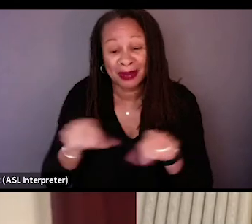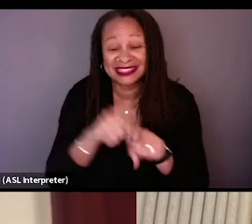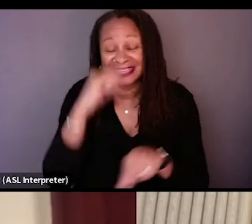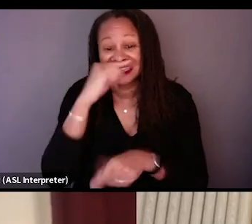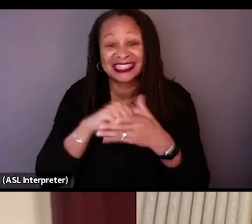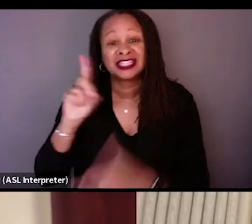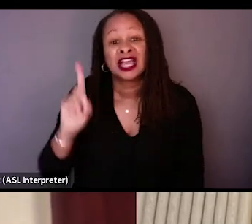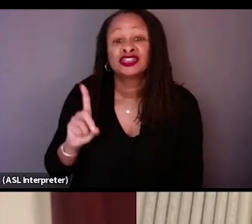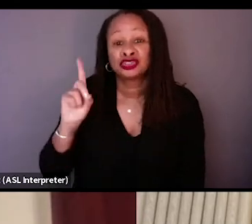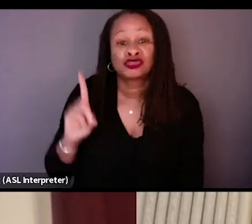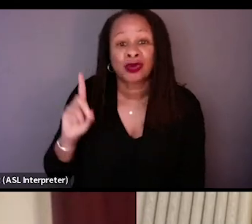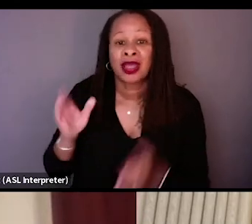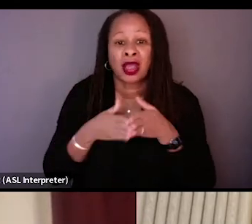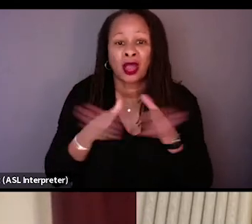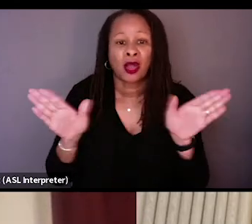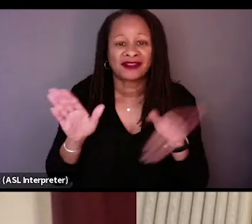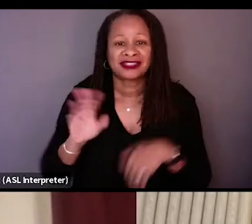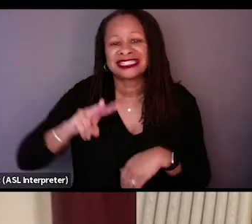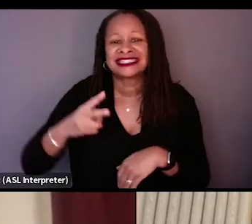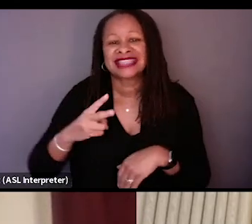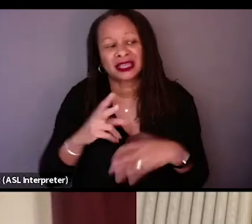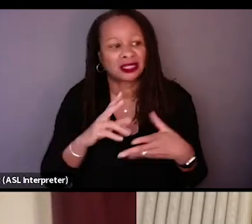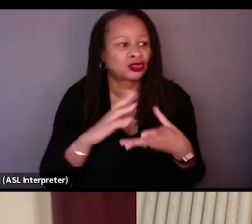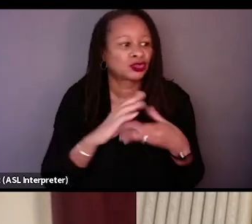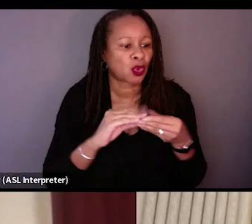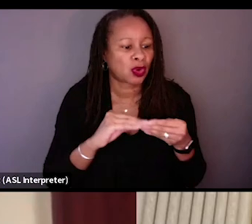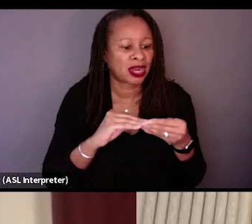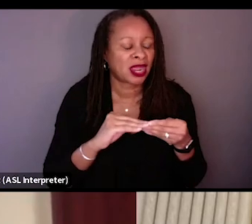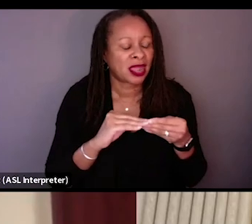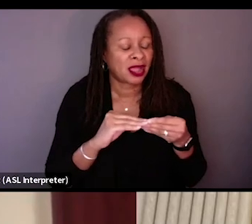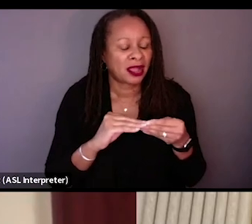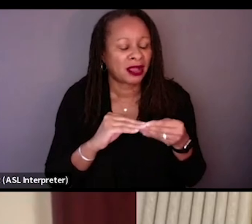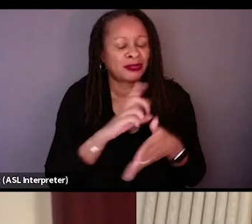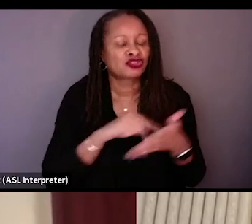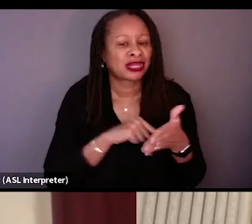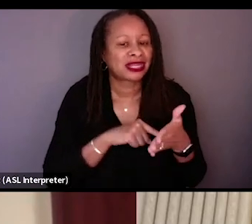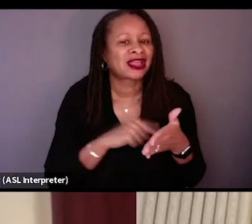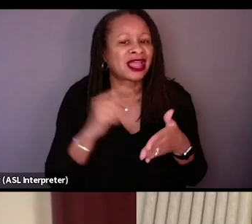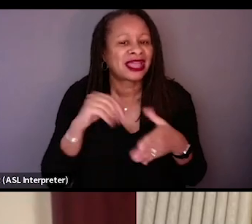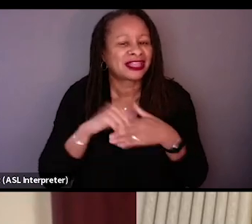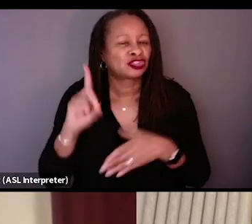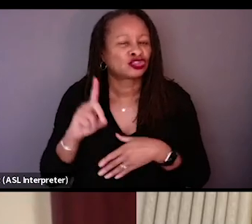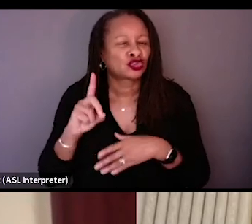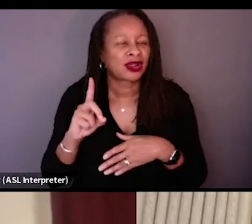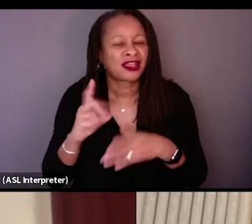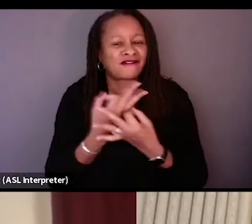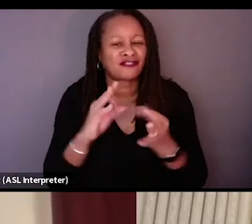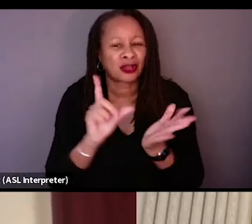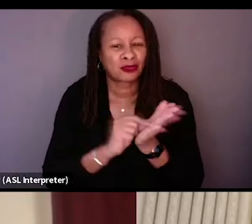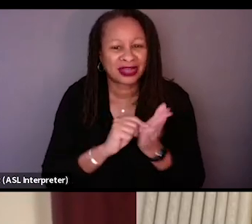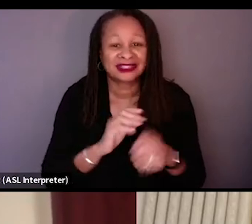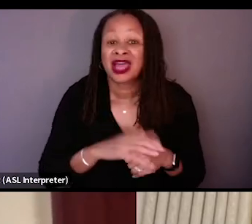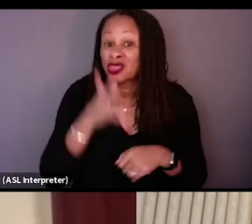Detroit, there was an opening for a second string critic at the Detroit Free Press. And the woman who was a film critic that was going to probably make the